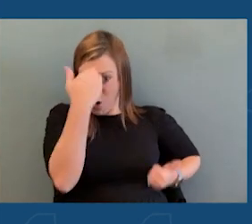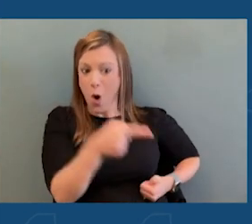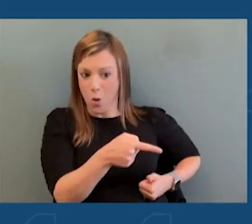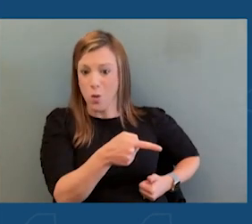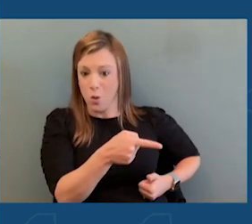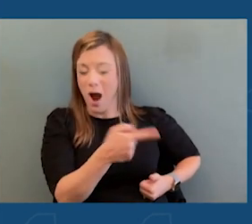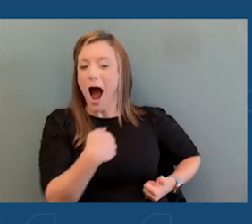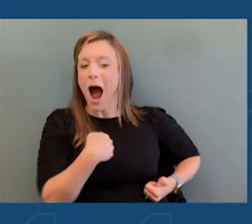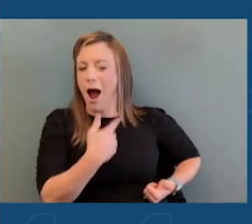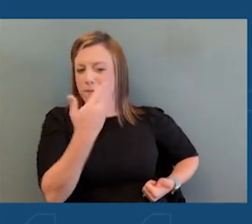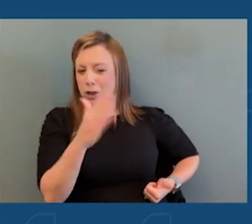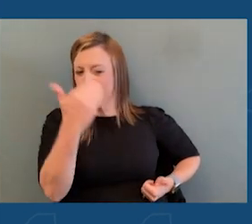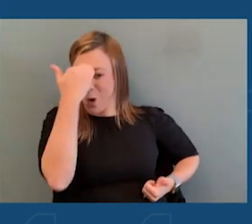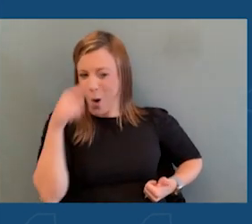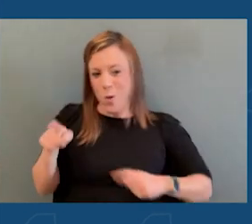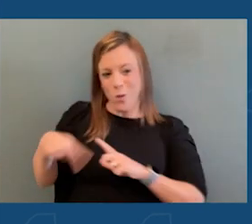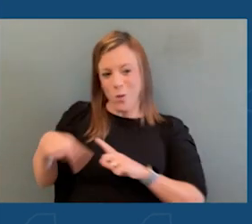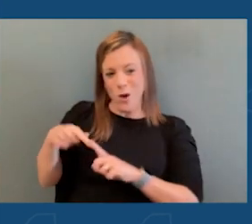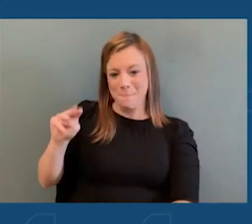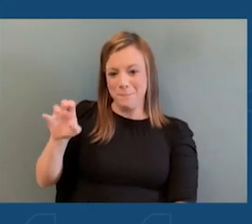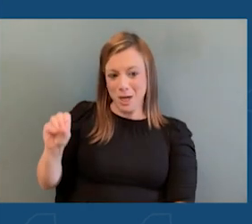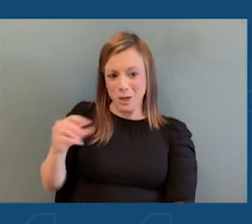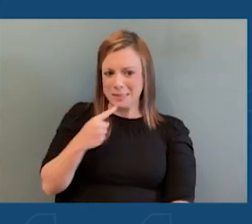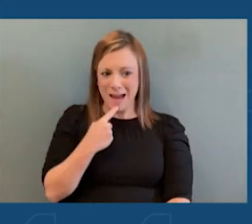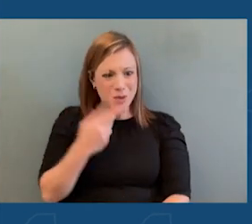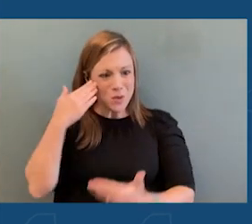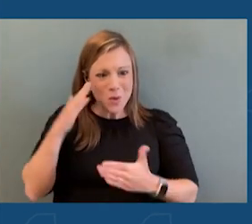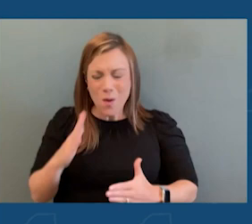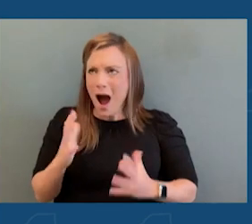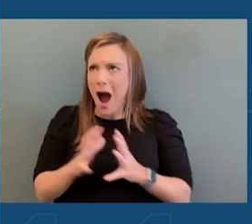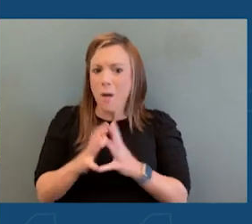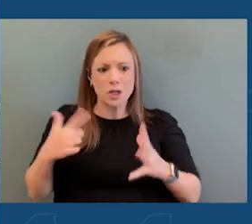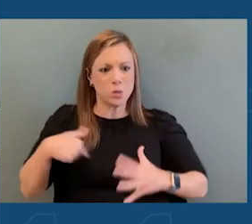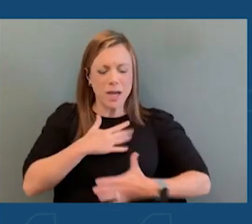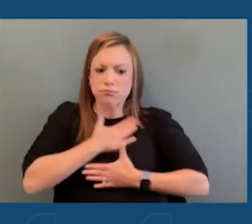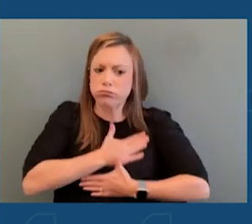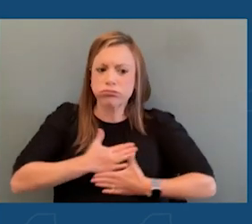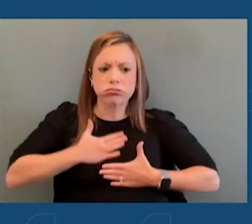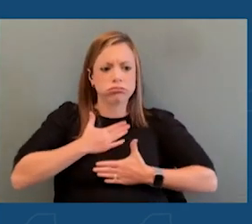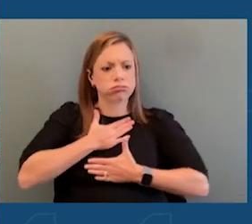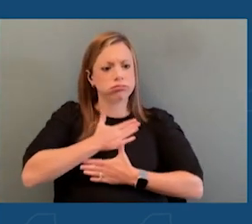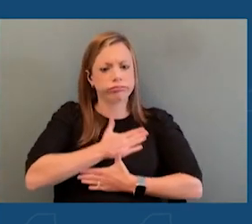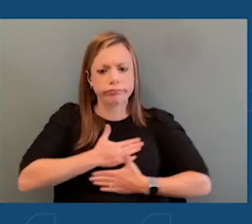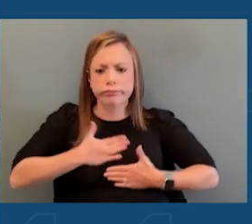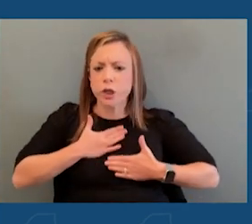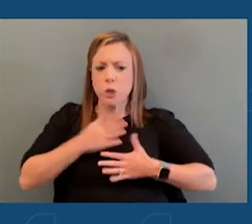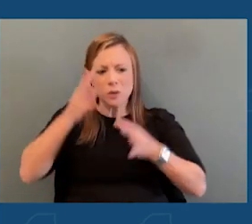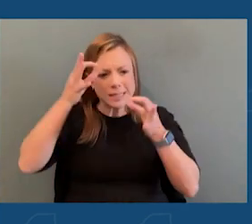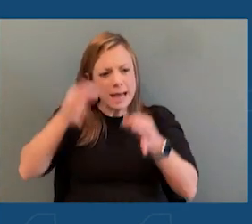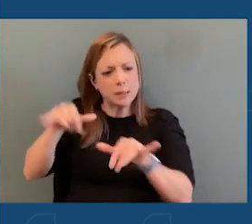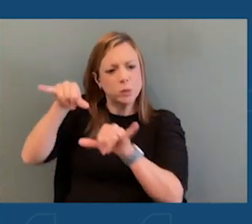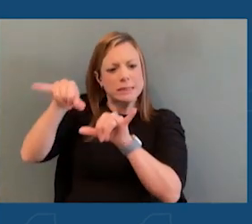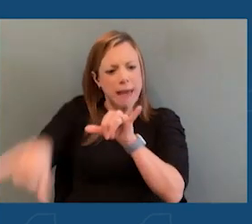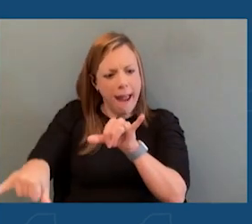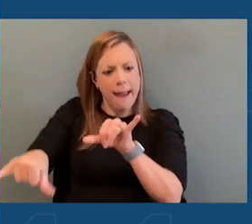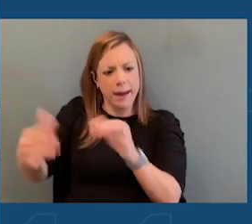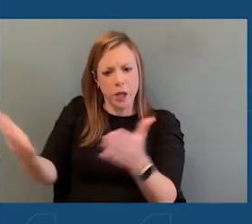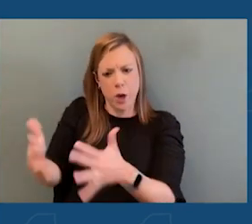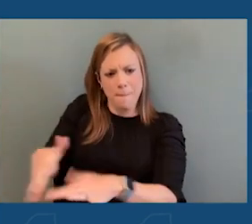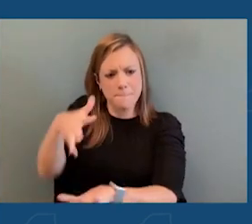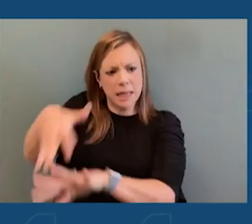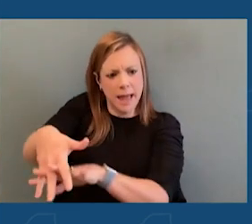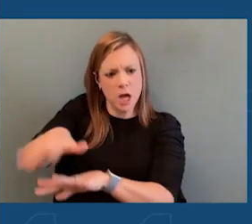when Mino say that you don't know how much we appreciate it, that you have decided to stay here. You know, it's not about Puerto